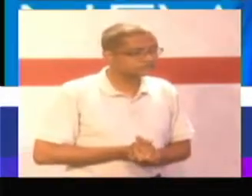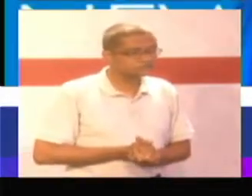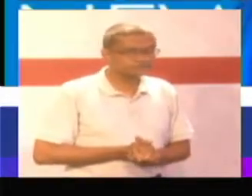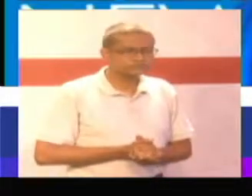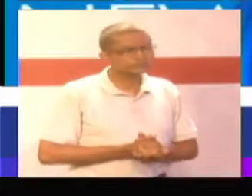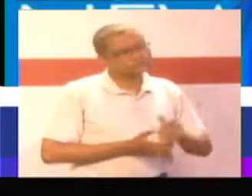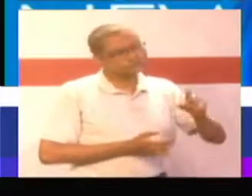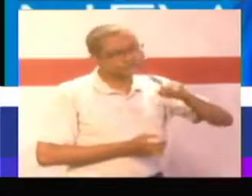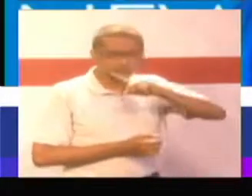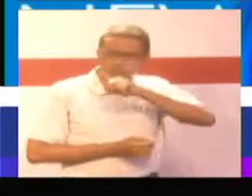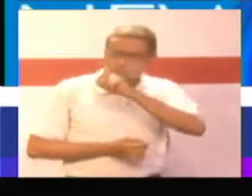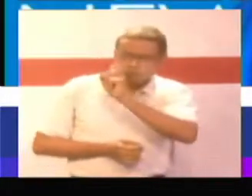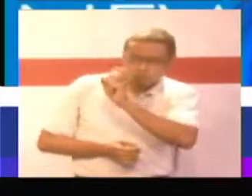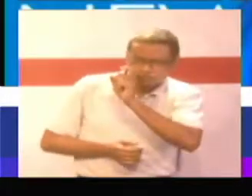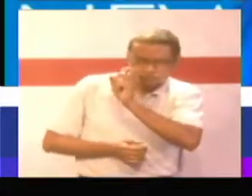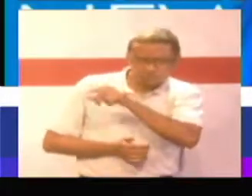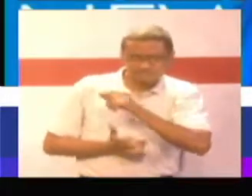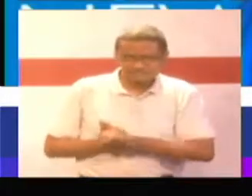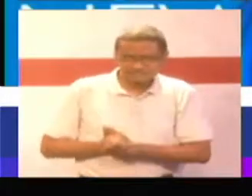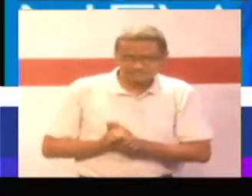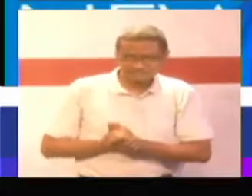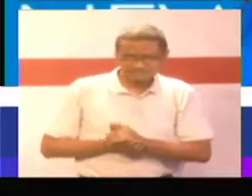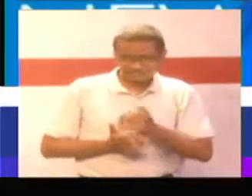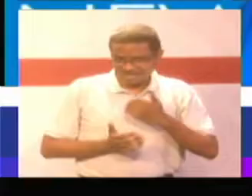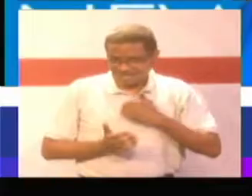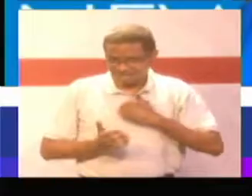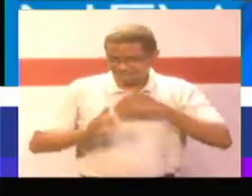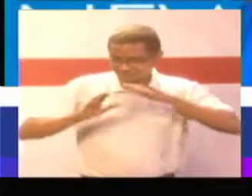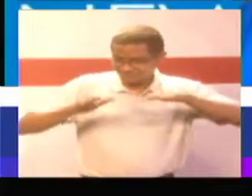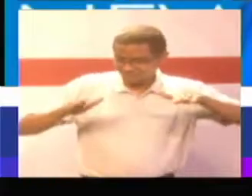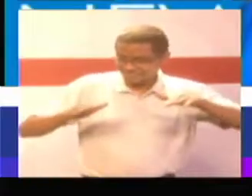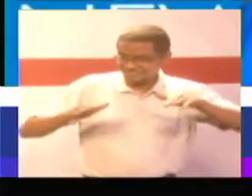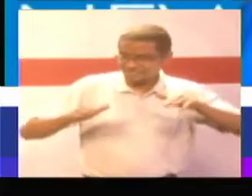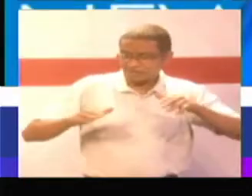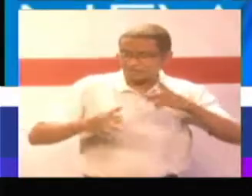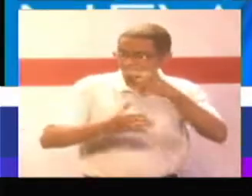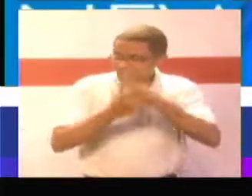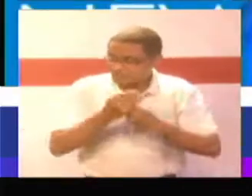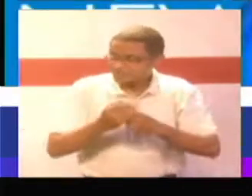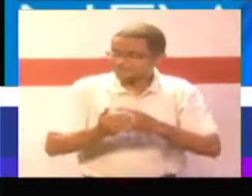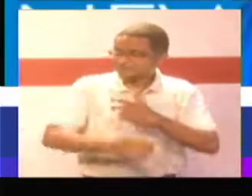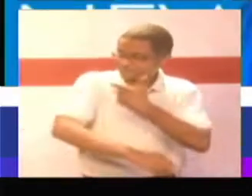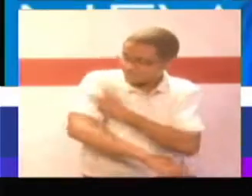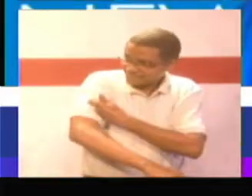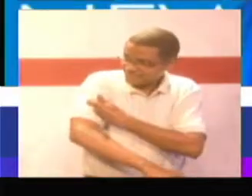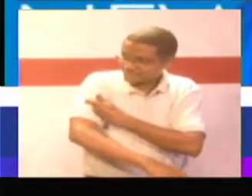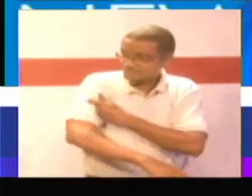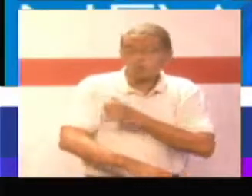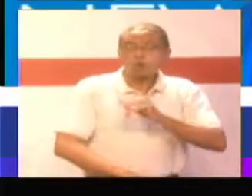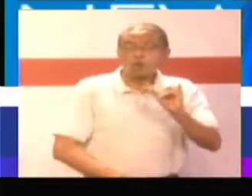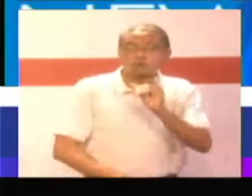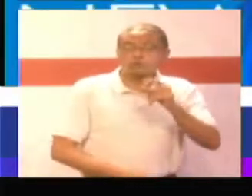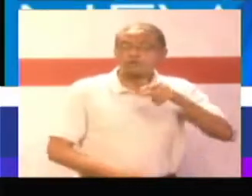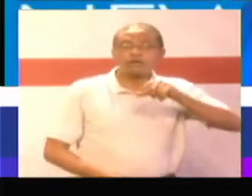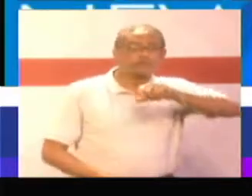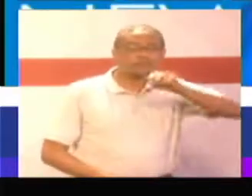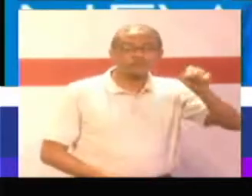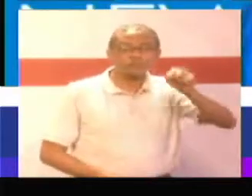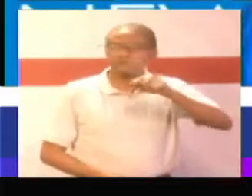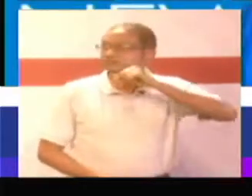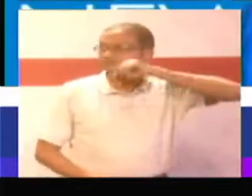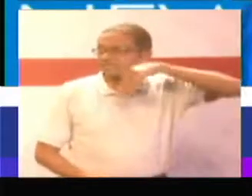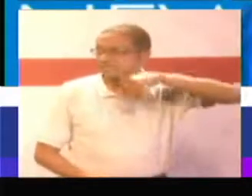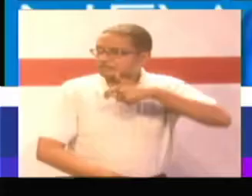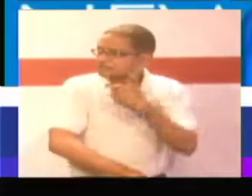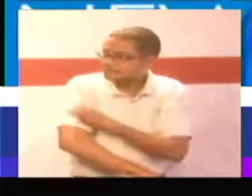unvaccinated children and teachers in school, is that contrary to the policy of the Ministry of Health, where for example, in safe zones, you